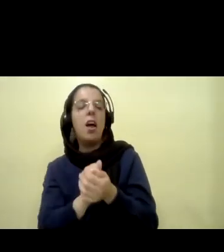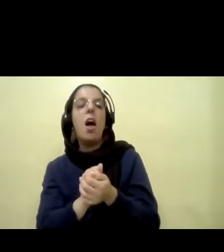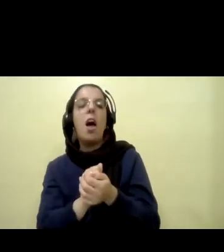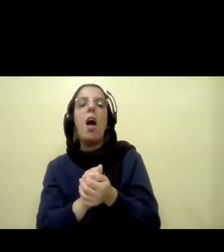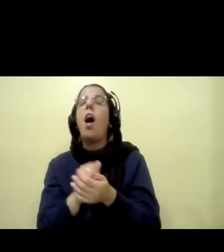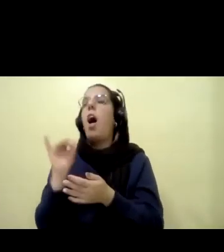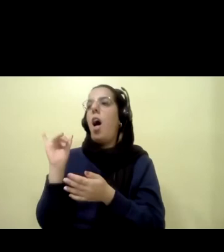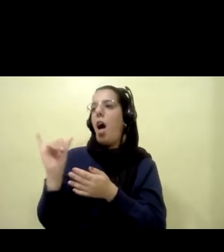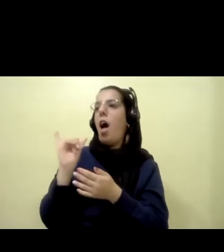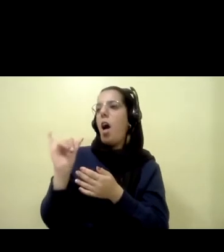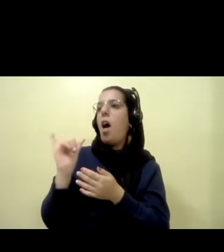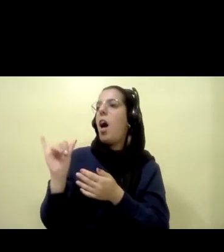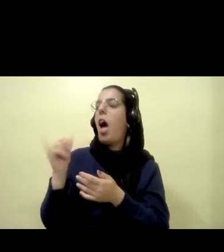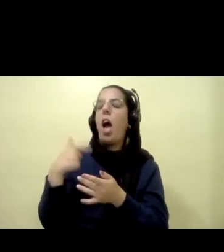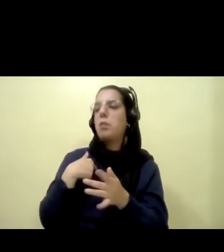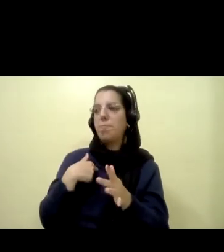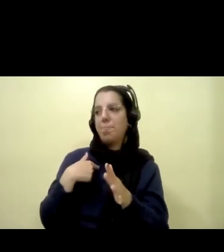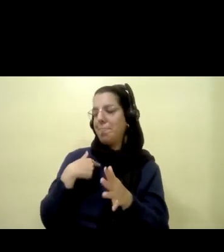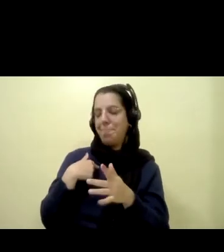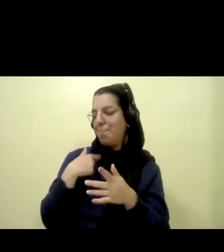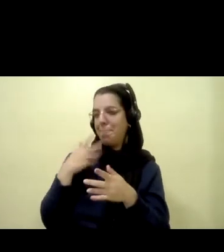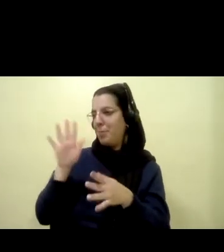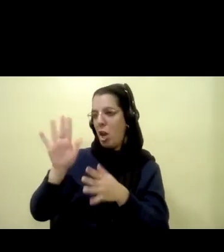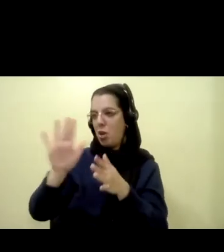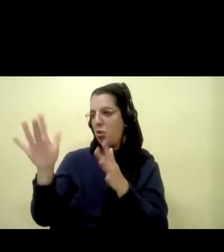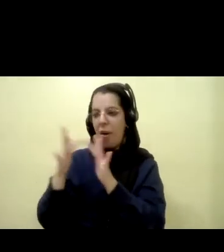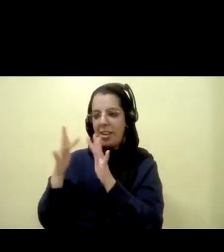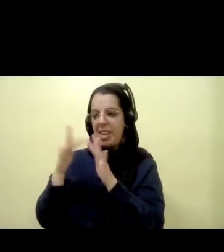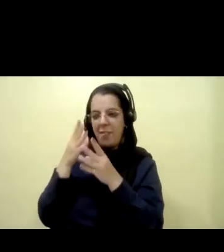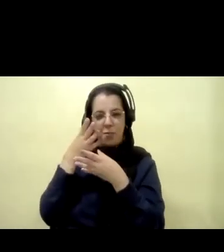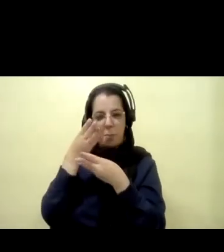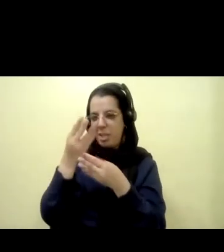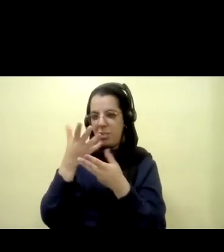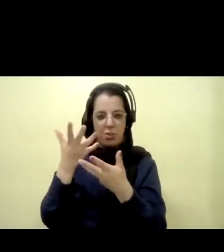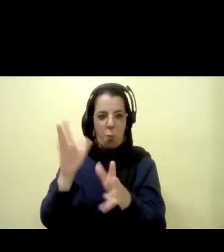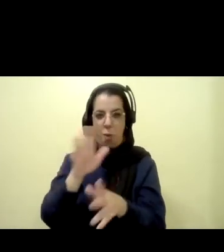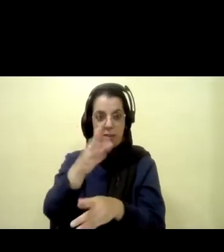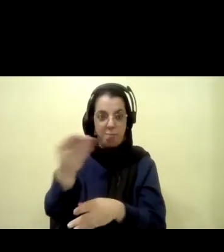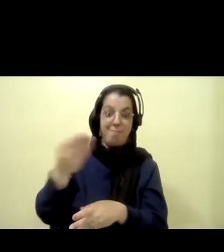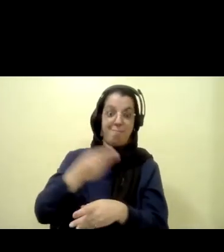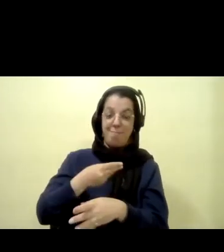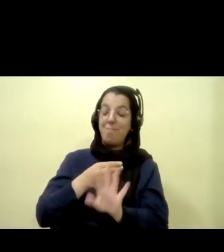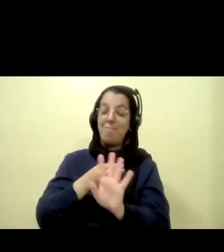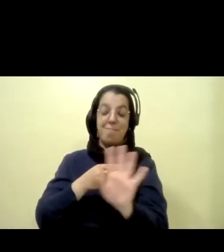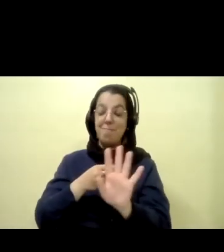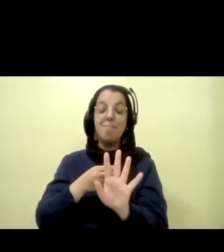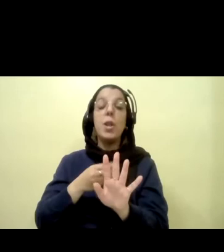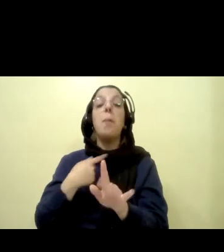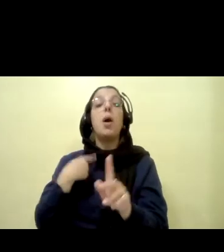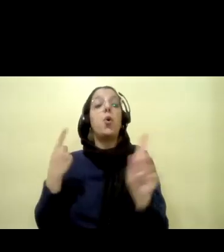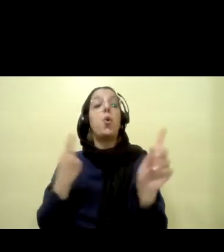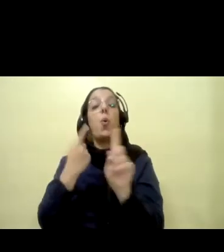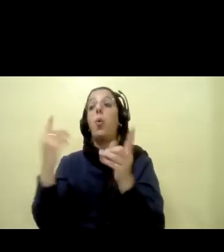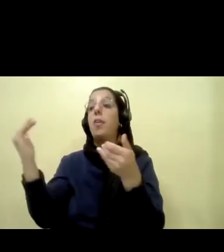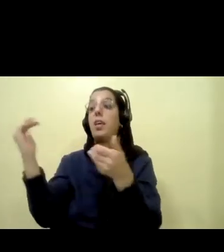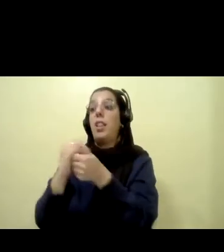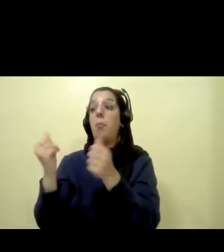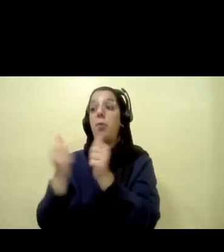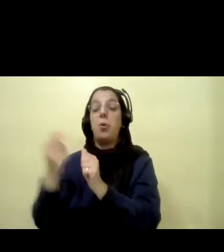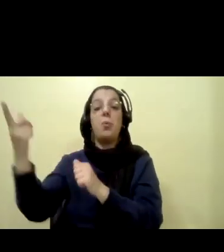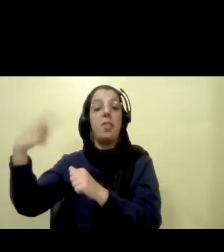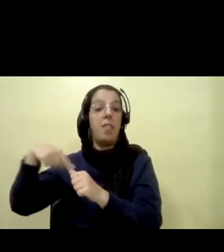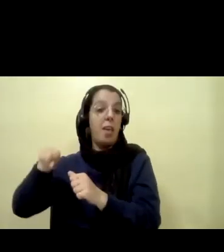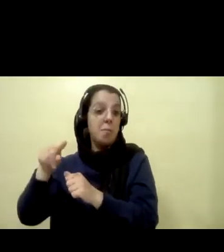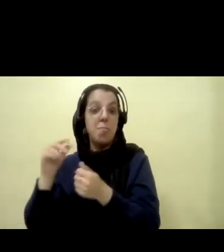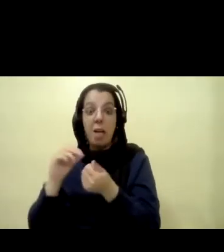it wasn't about getting their contact information as opposed to like being able to collaborate with them despite having